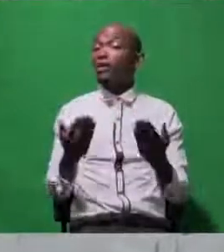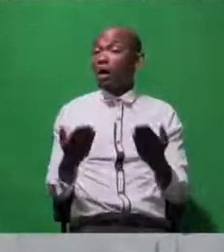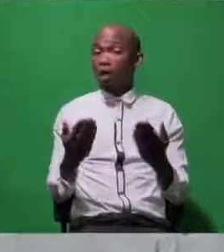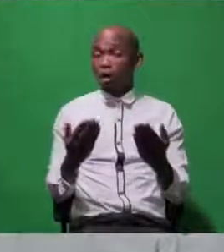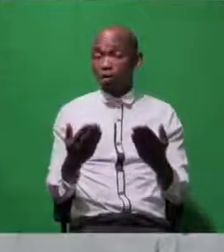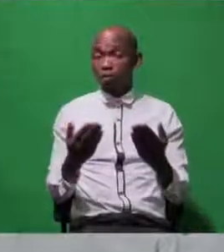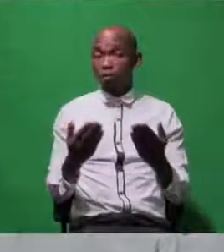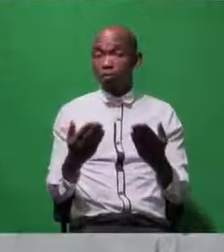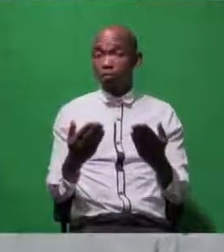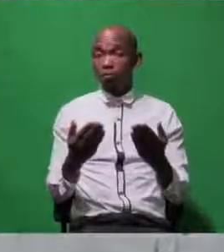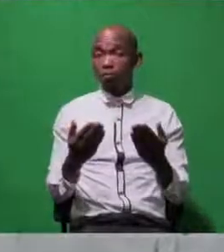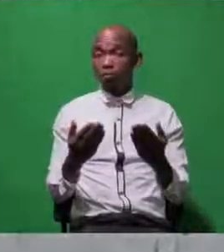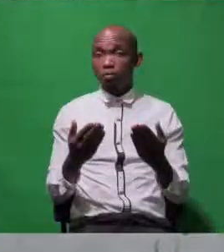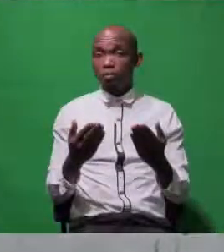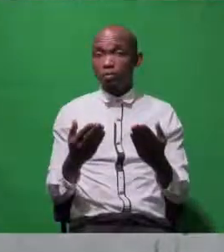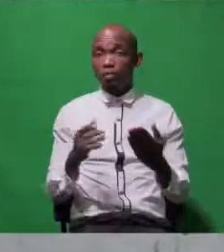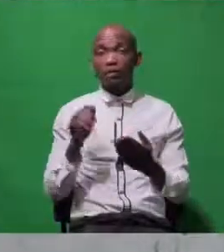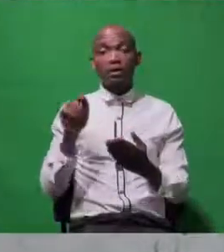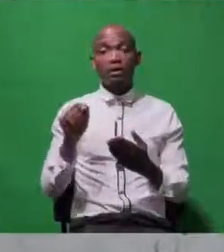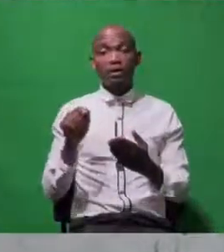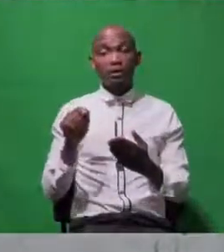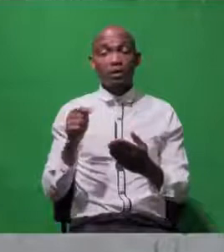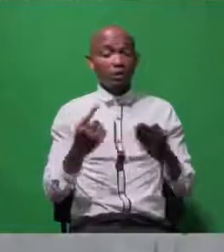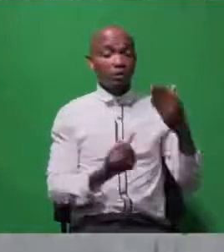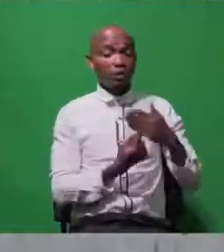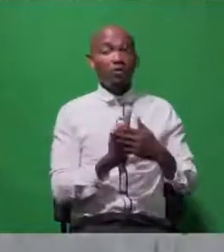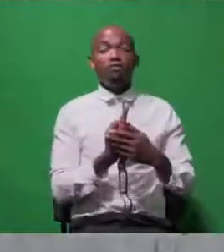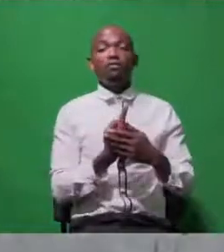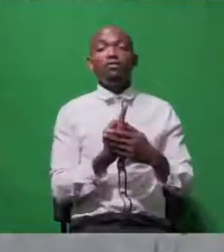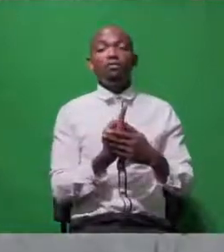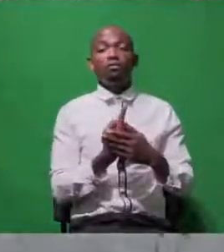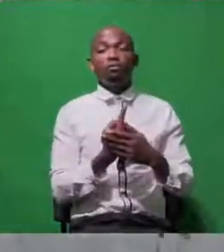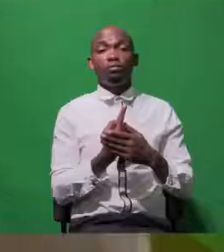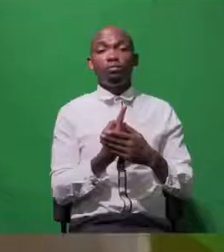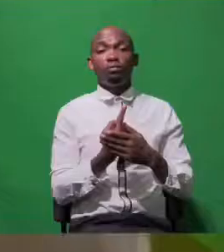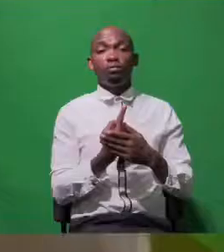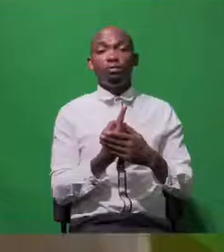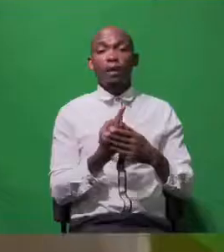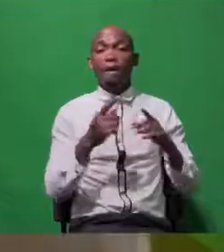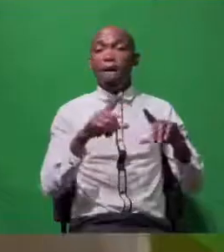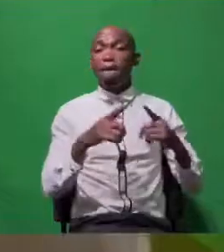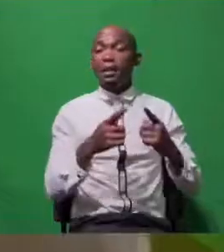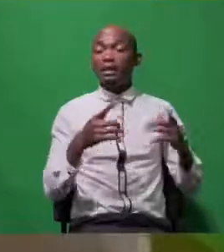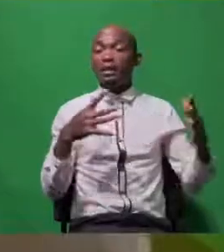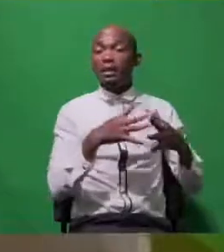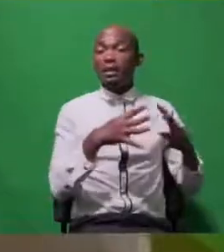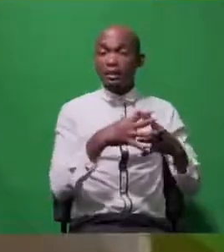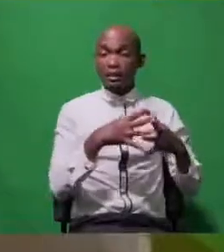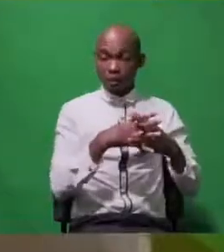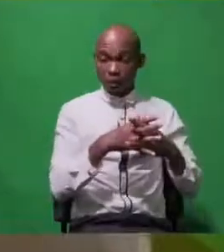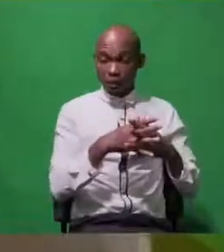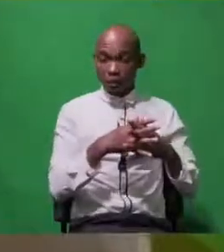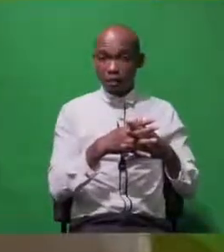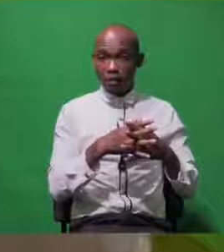has been amended or reformed, but the system